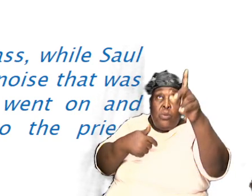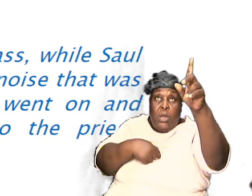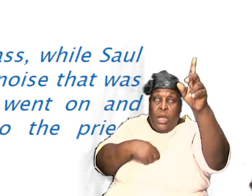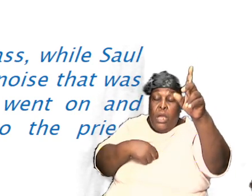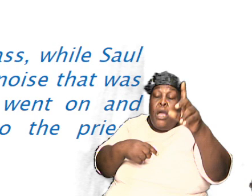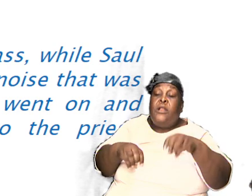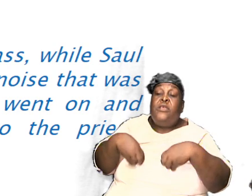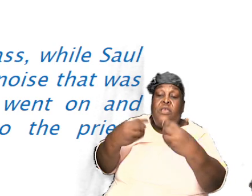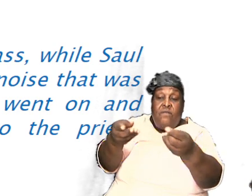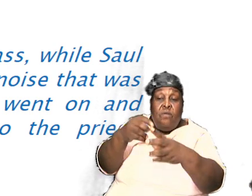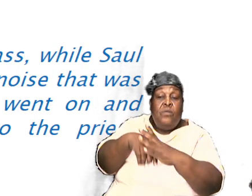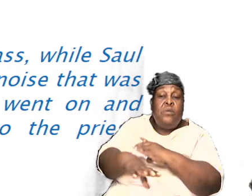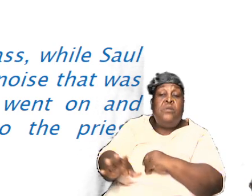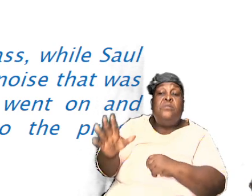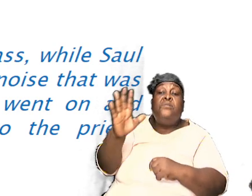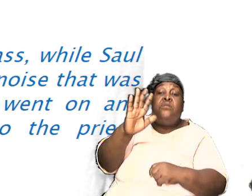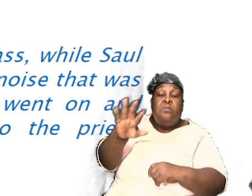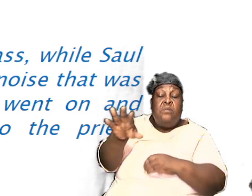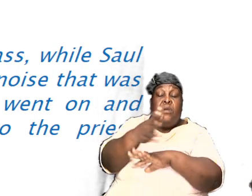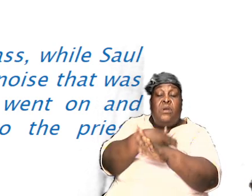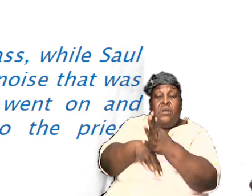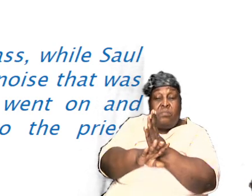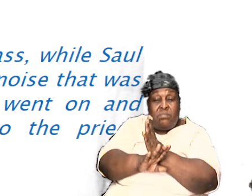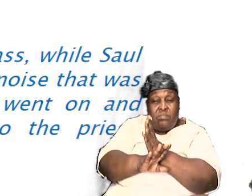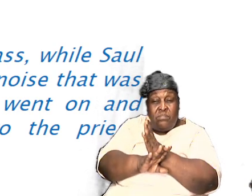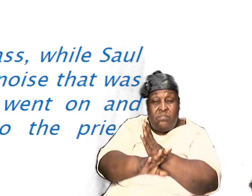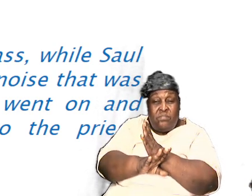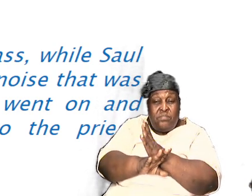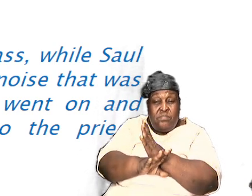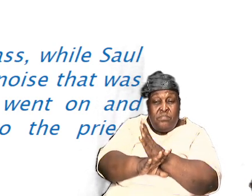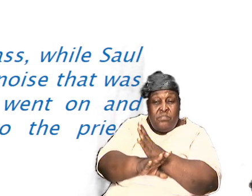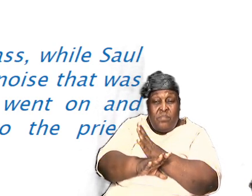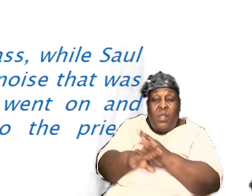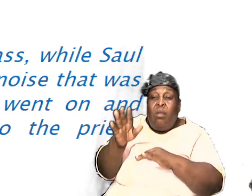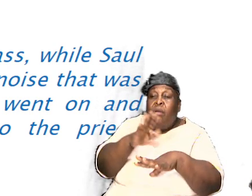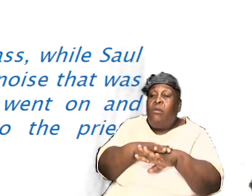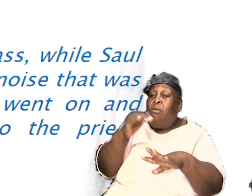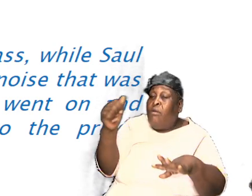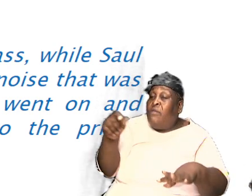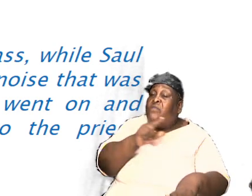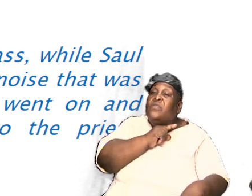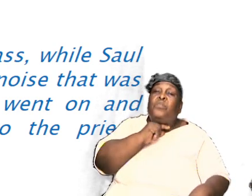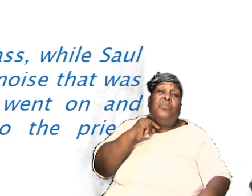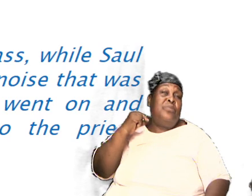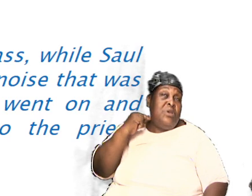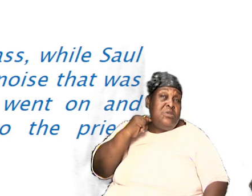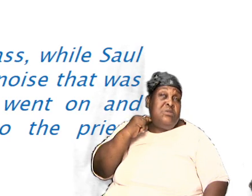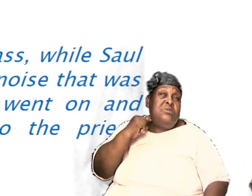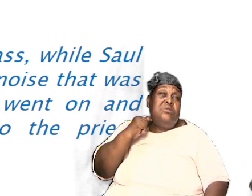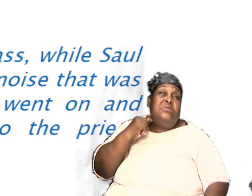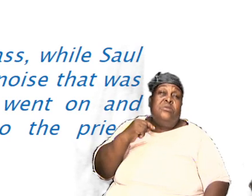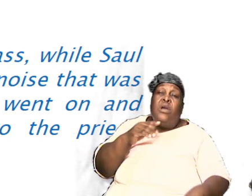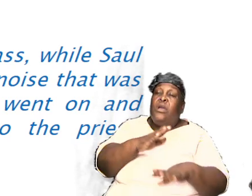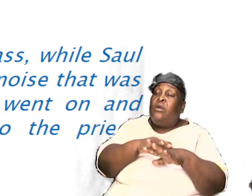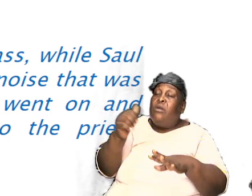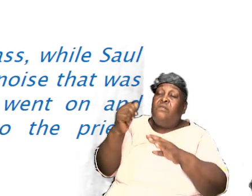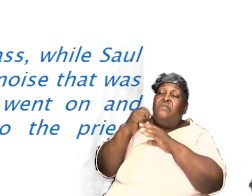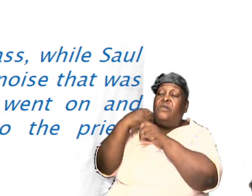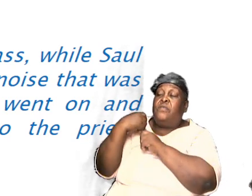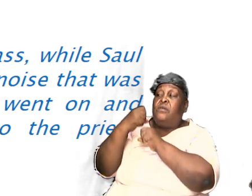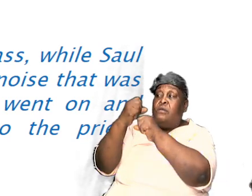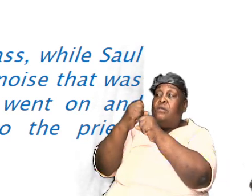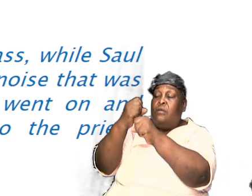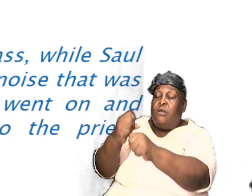they went up. But the Bible says in Jubilee that they call for the things and they call for the Ark of the Covenant, and